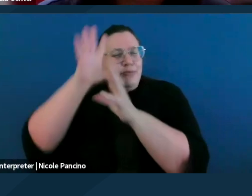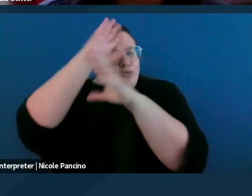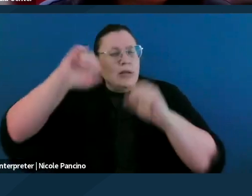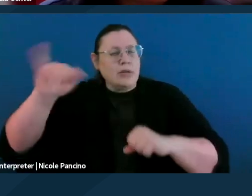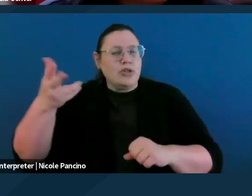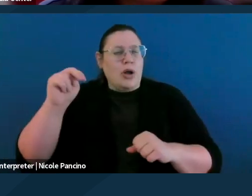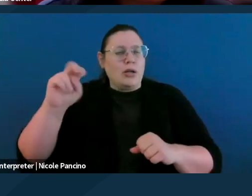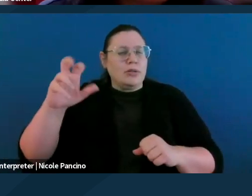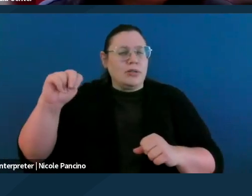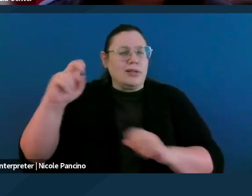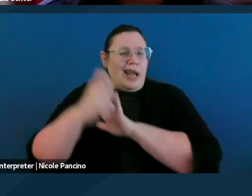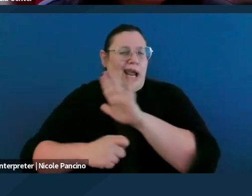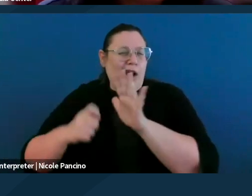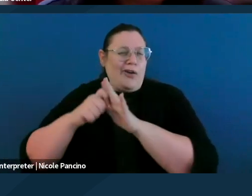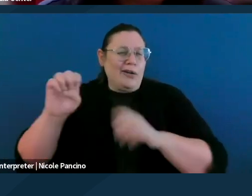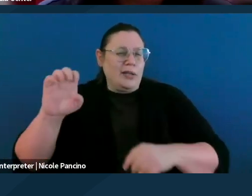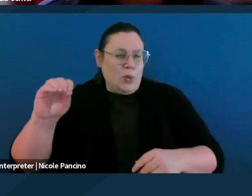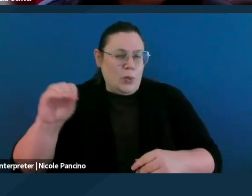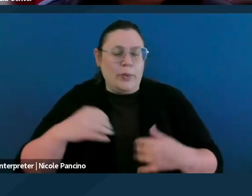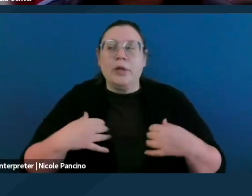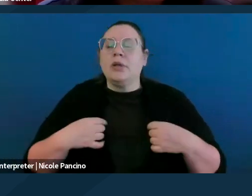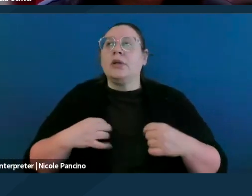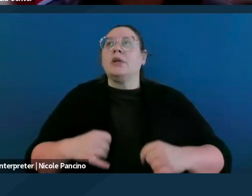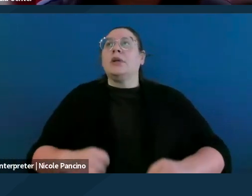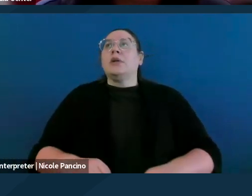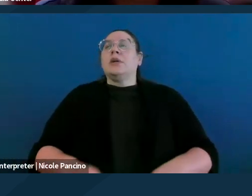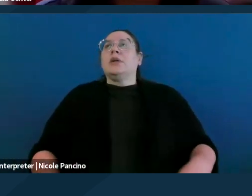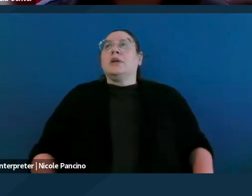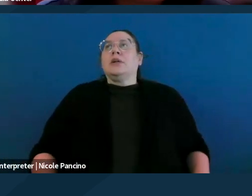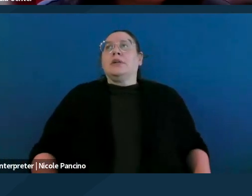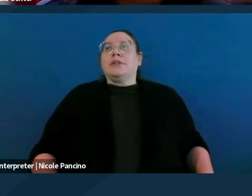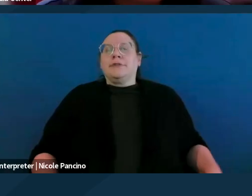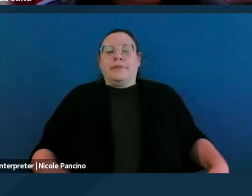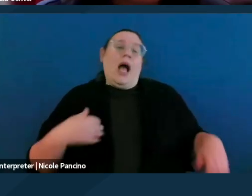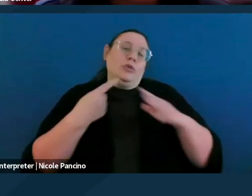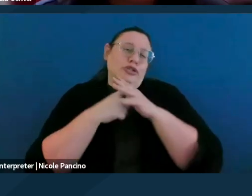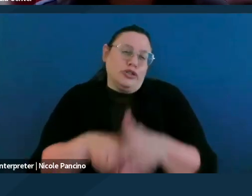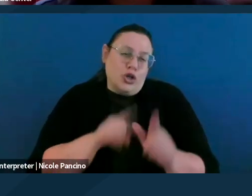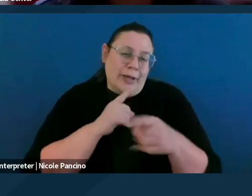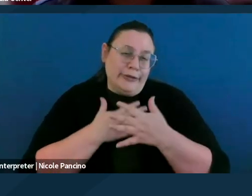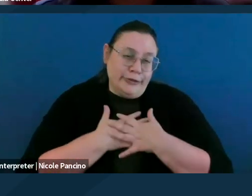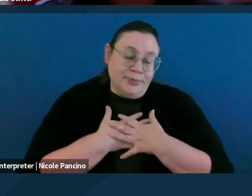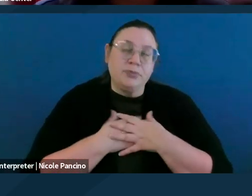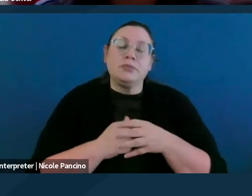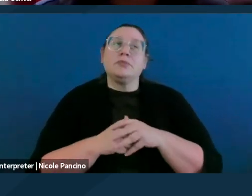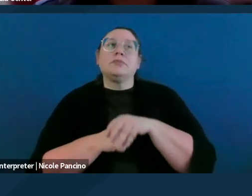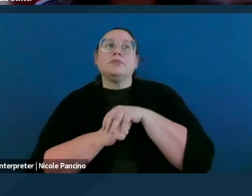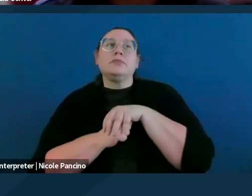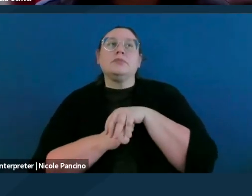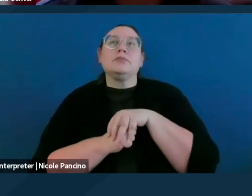era EO. Um, I'll start and answer. I think that